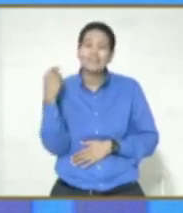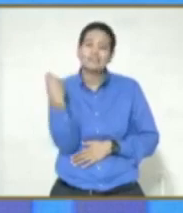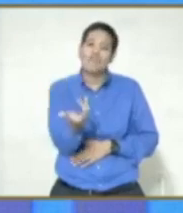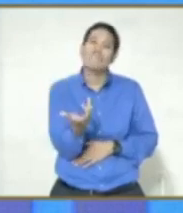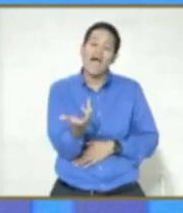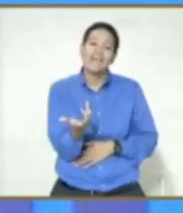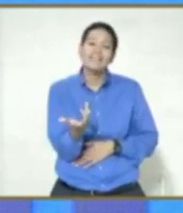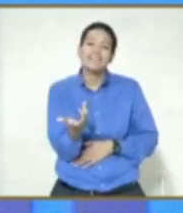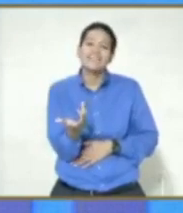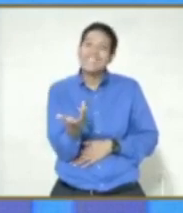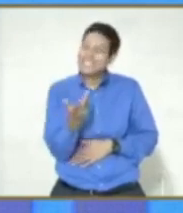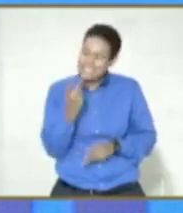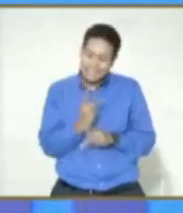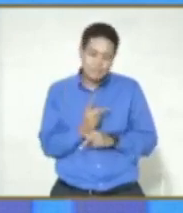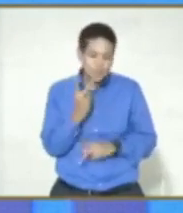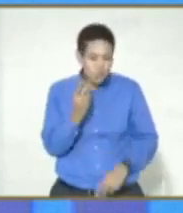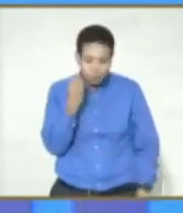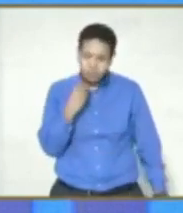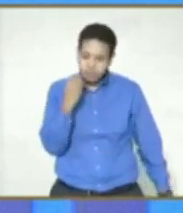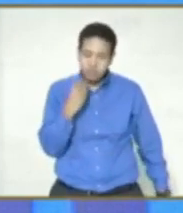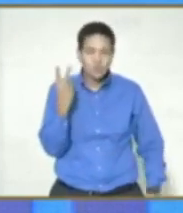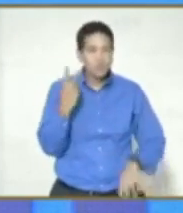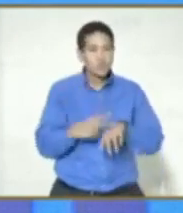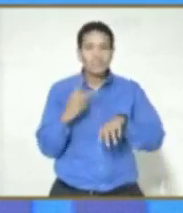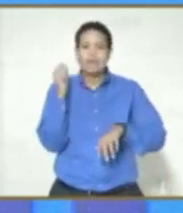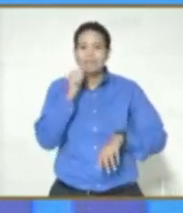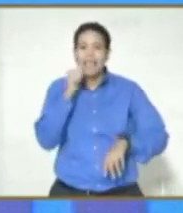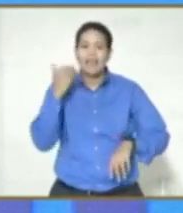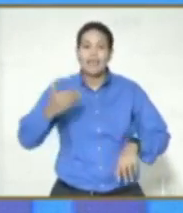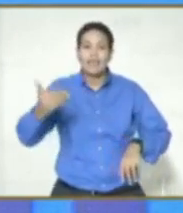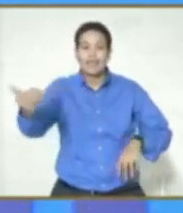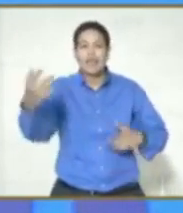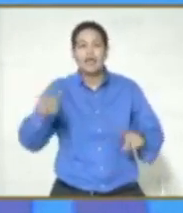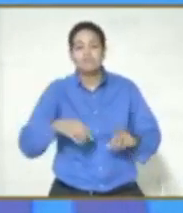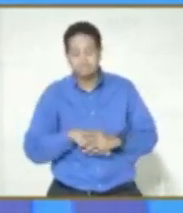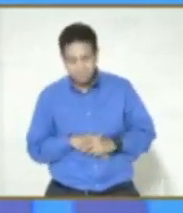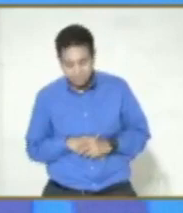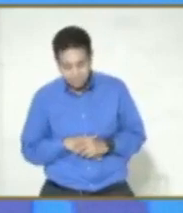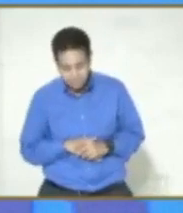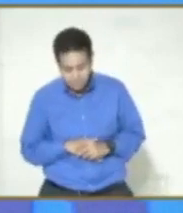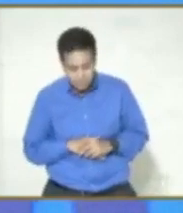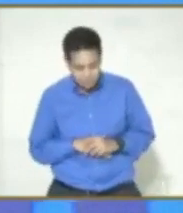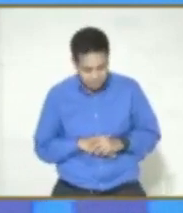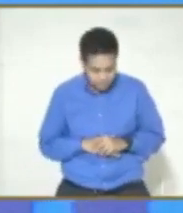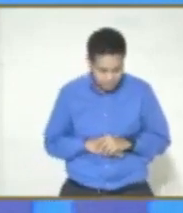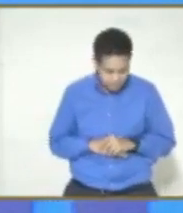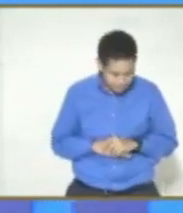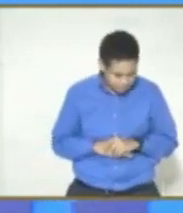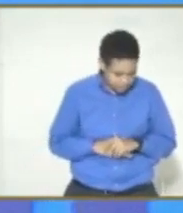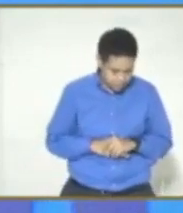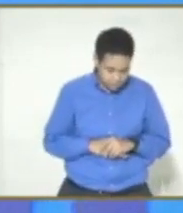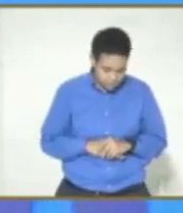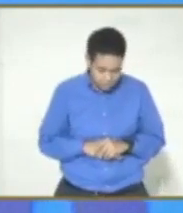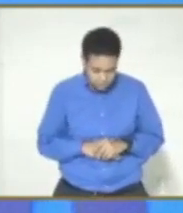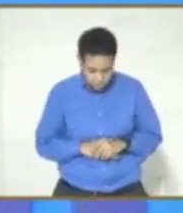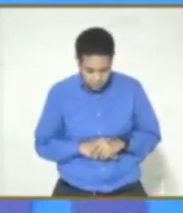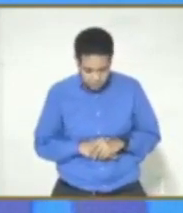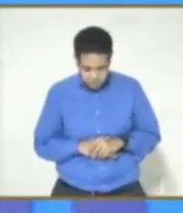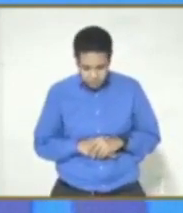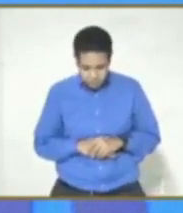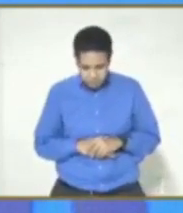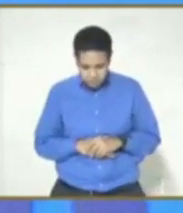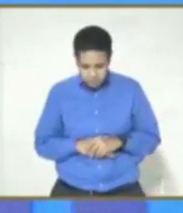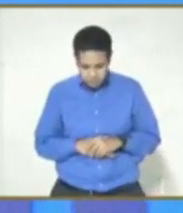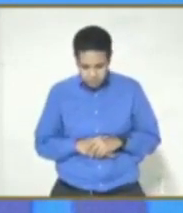provided on a daily basis. And just to add to that as well, Minister, to boost the immunity